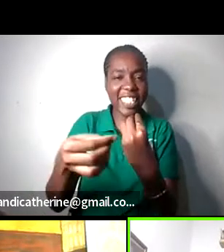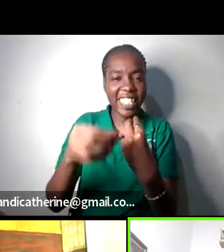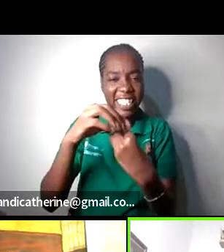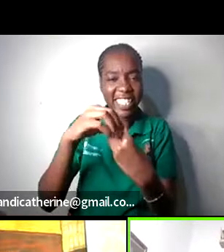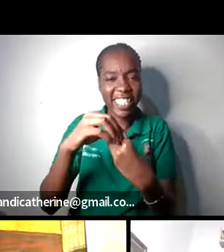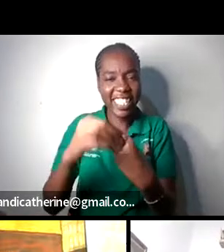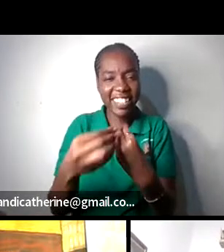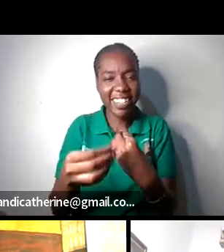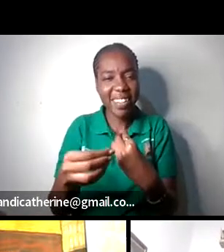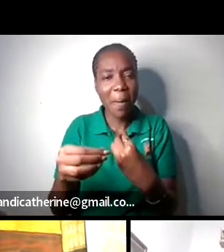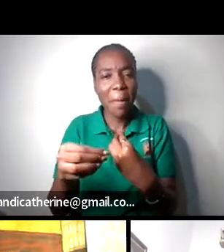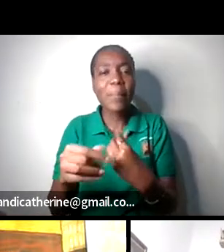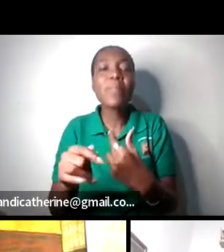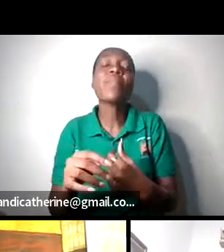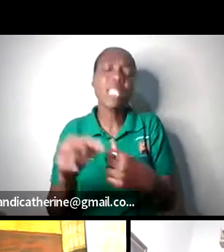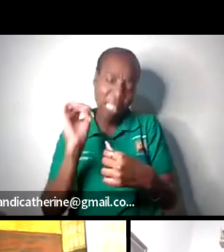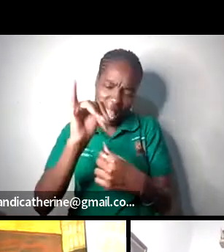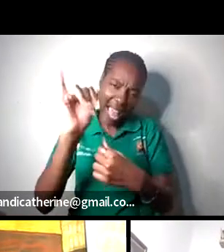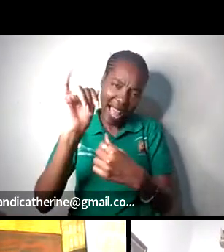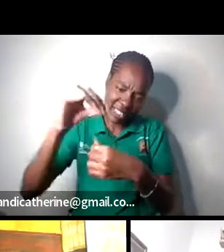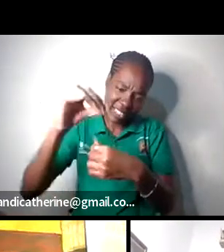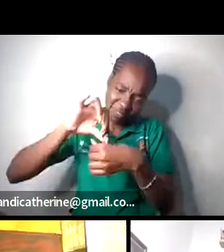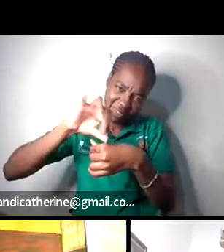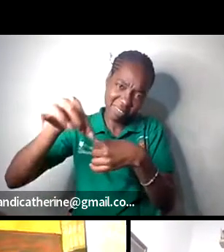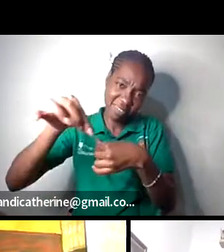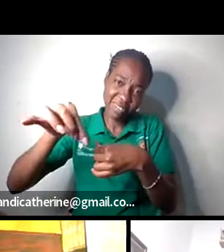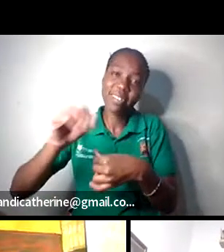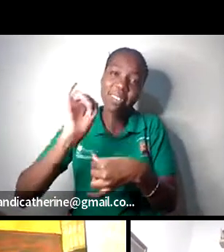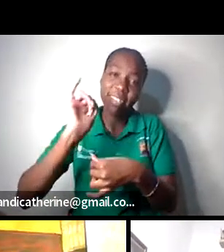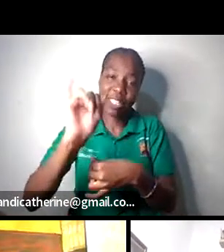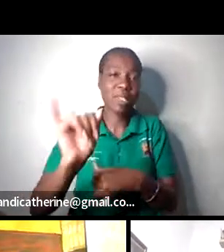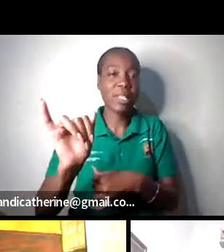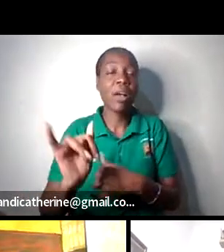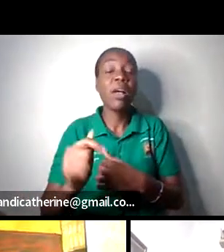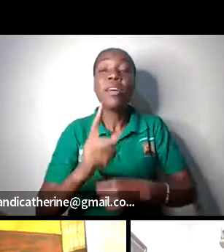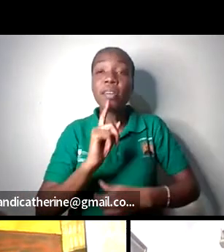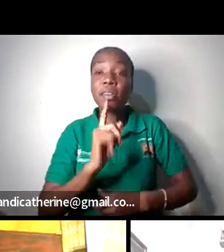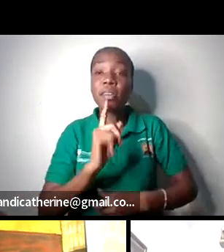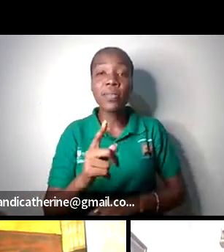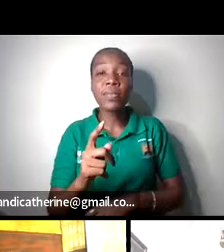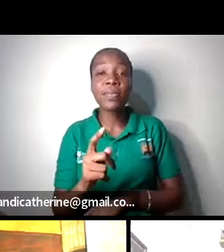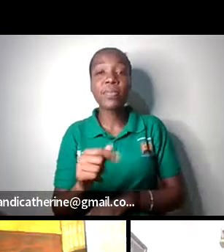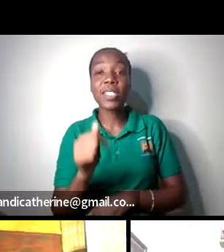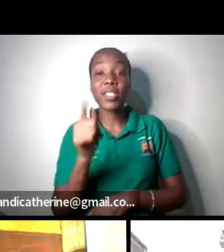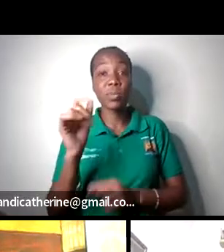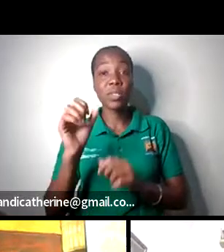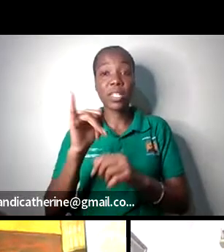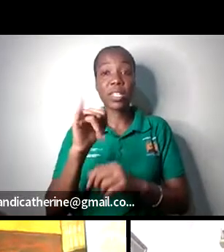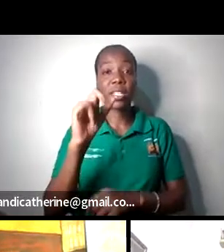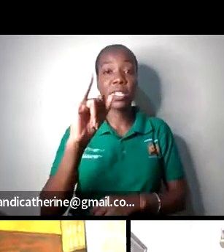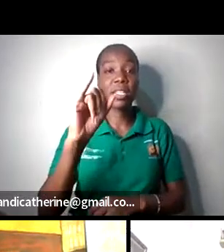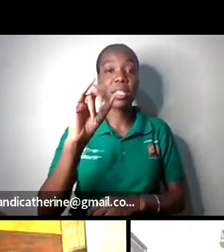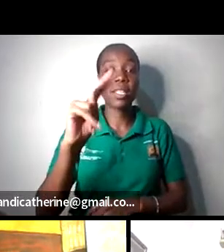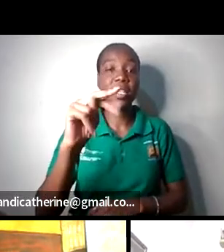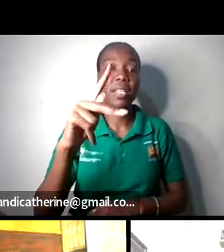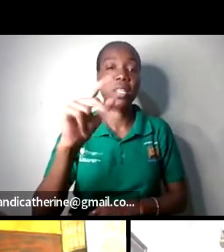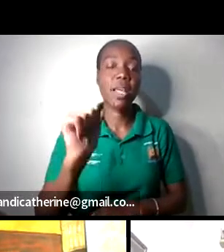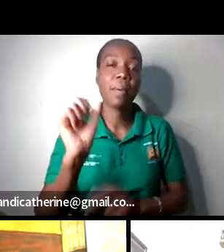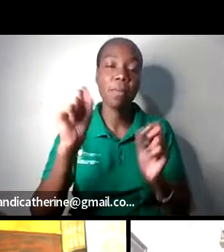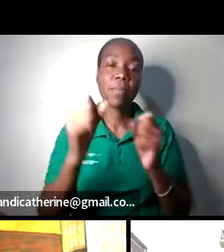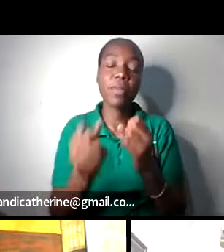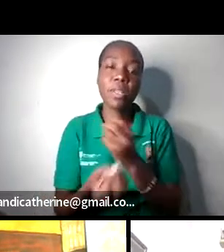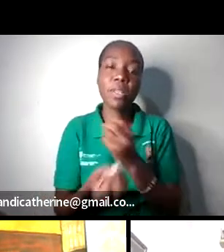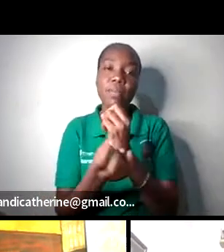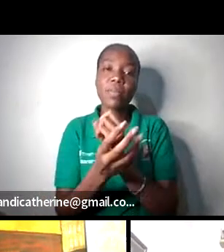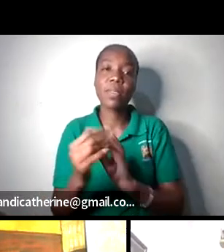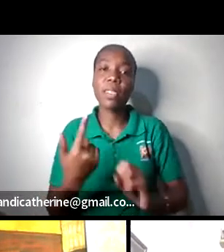That one, yes. Yinka, probably you can tell us what are some of the innovative ways that can be